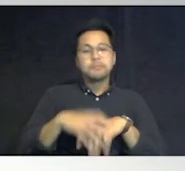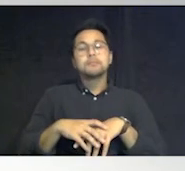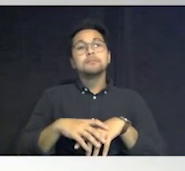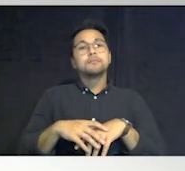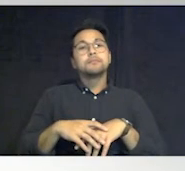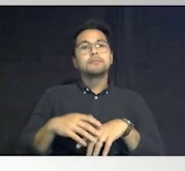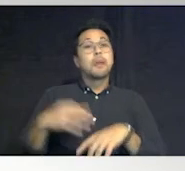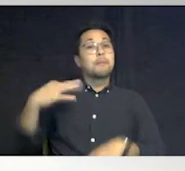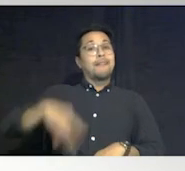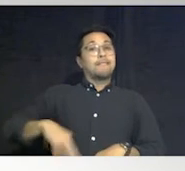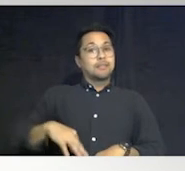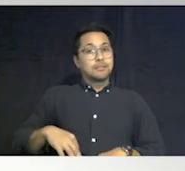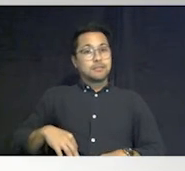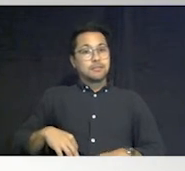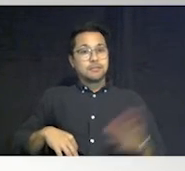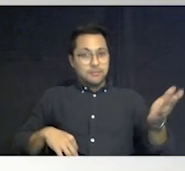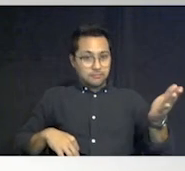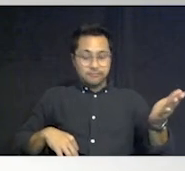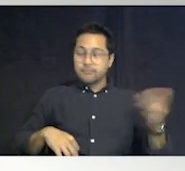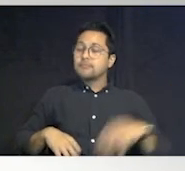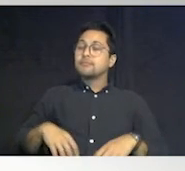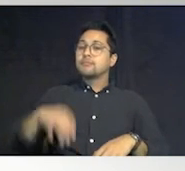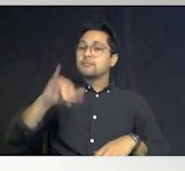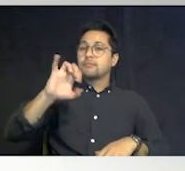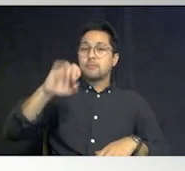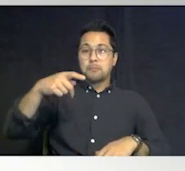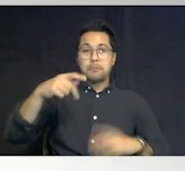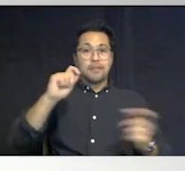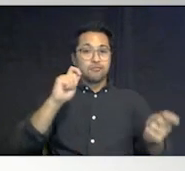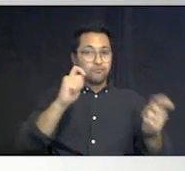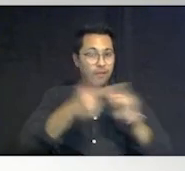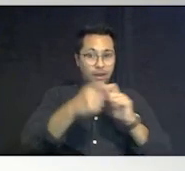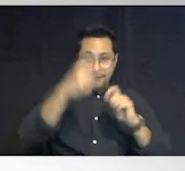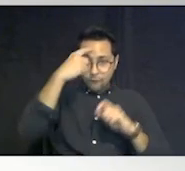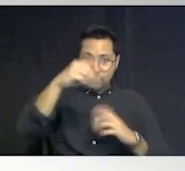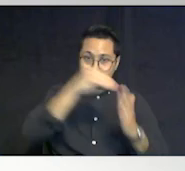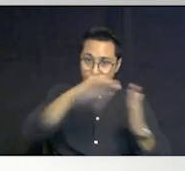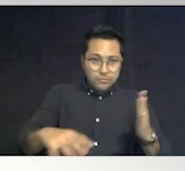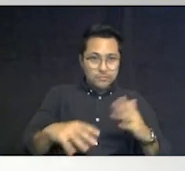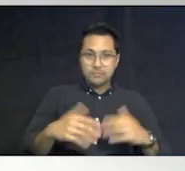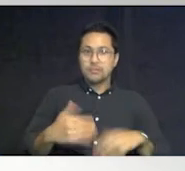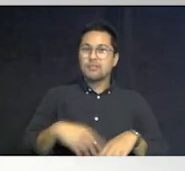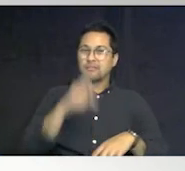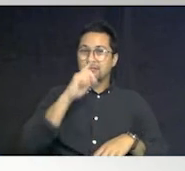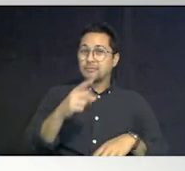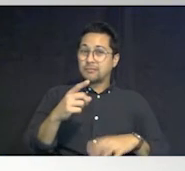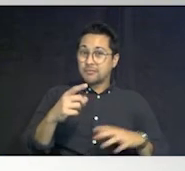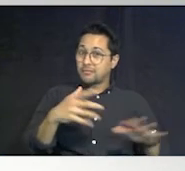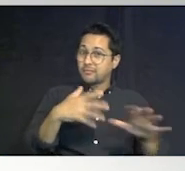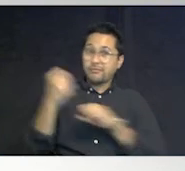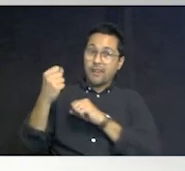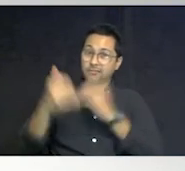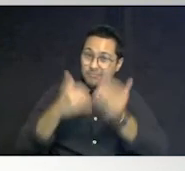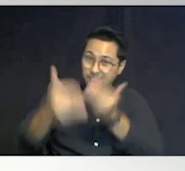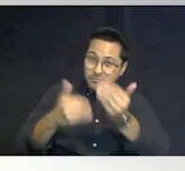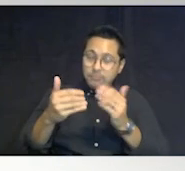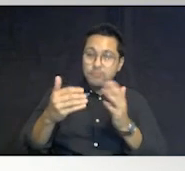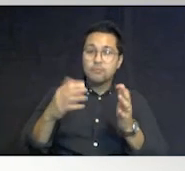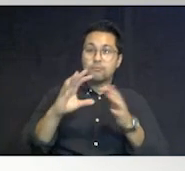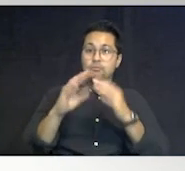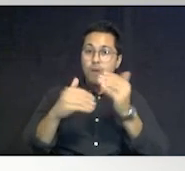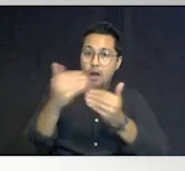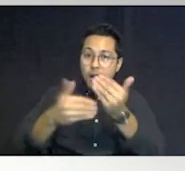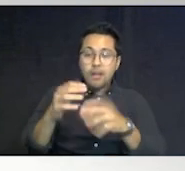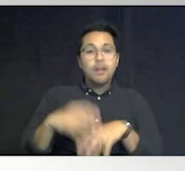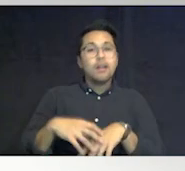Benefits: again, revised IEP for the student. This is at no cost to either party. It's an accelerated process. Relationships are